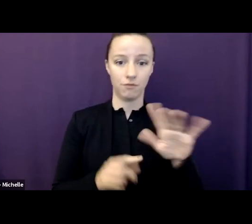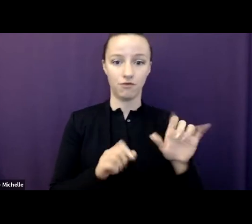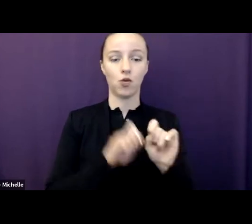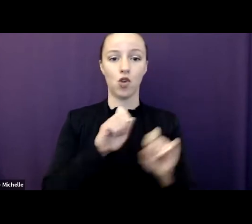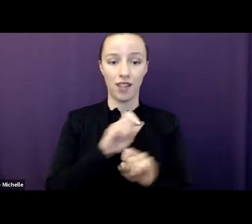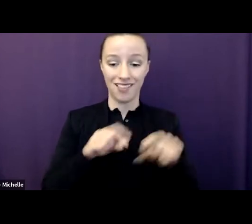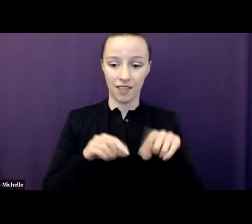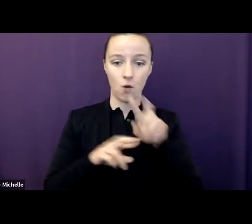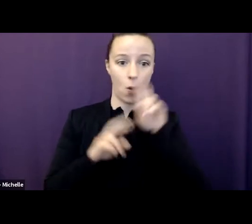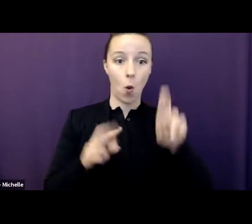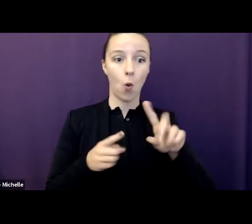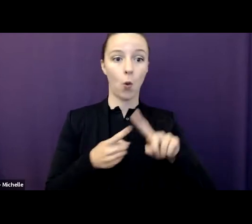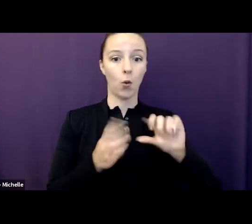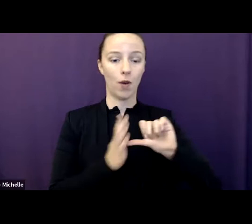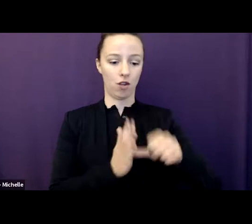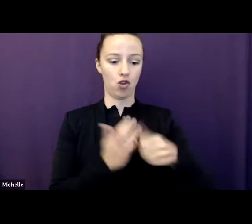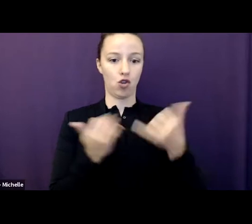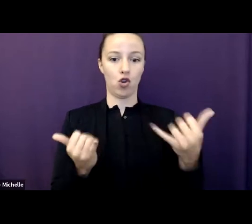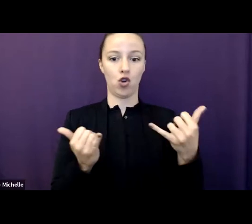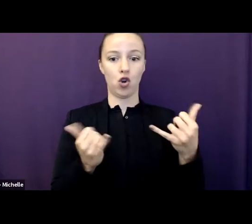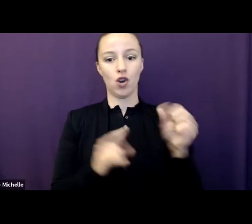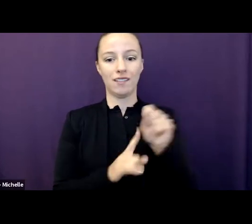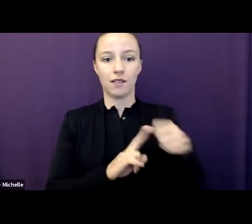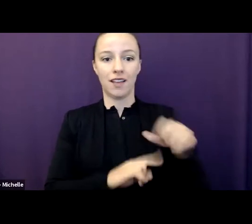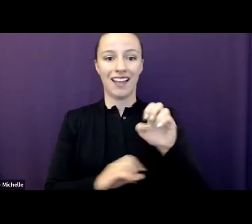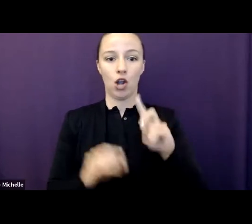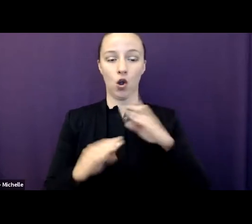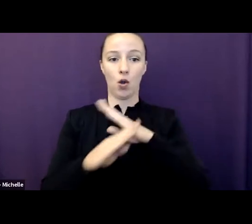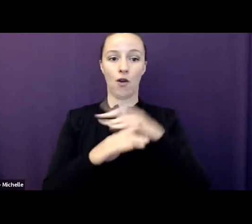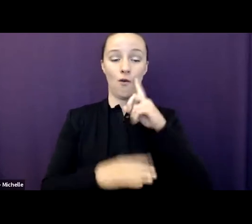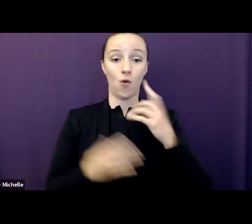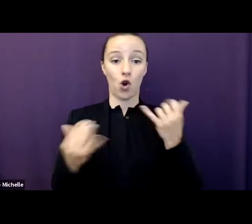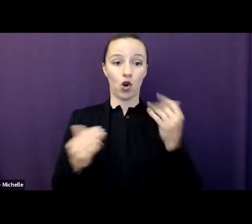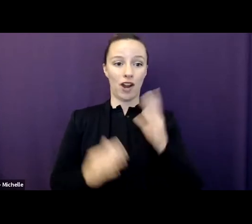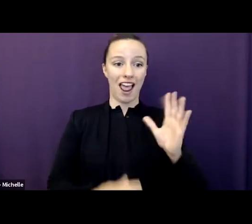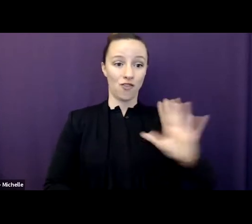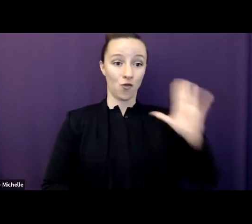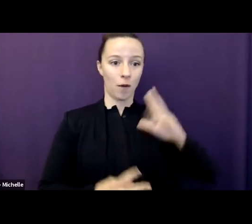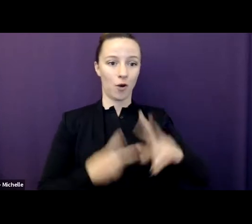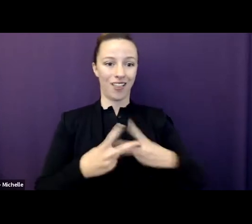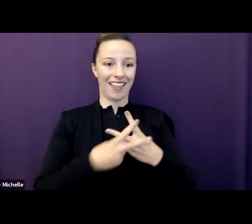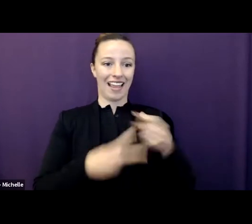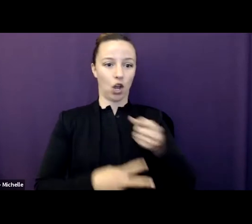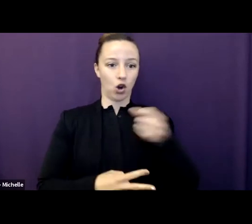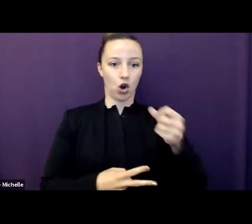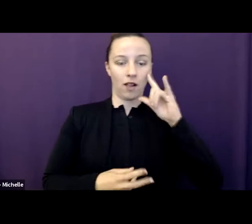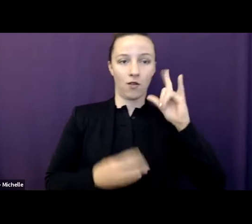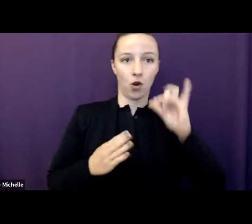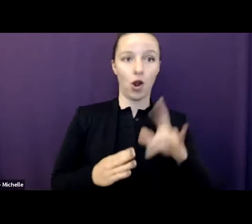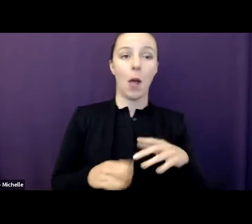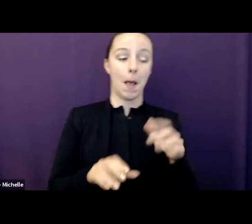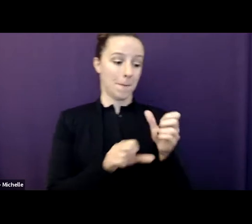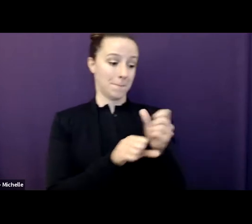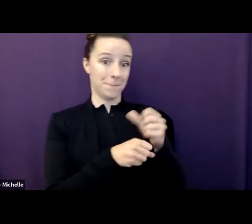This report aims to highlight the current state of educational barriers for current and formerly incarcerated Californians, making higher education